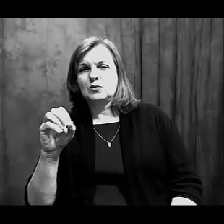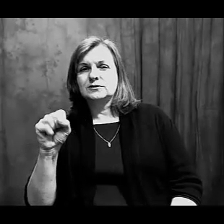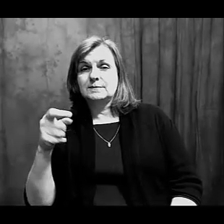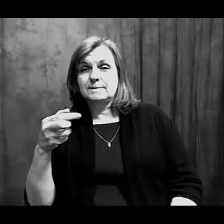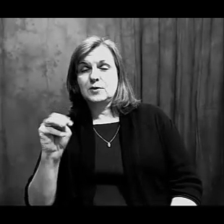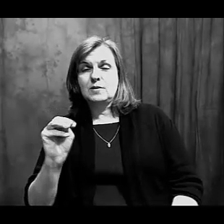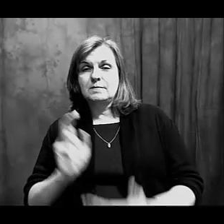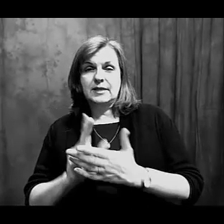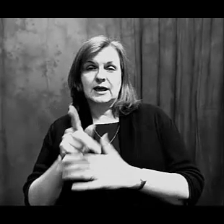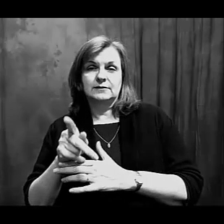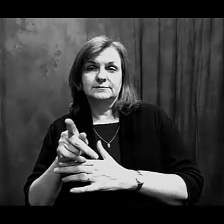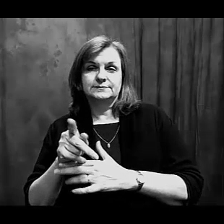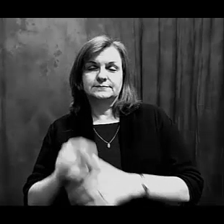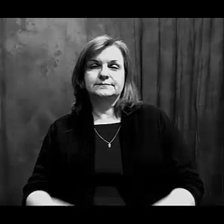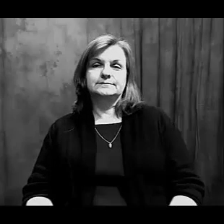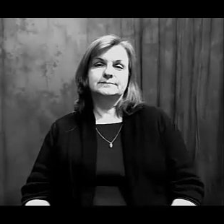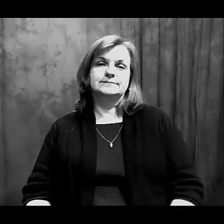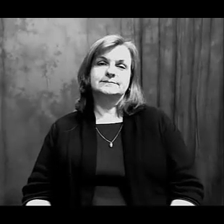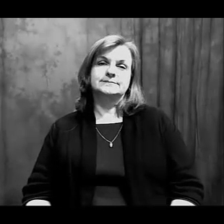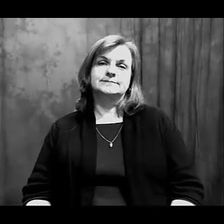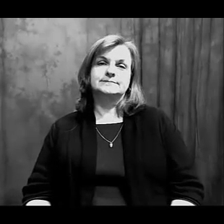thing.